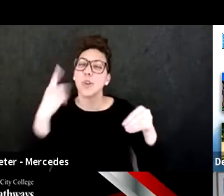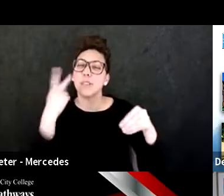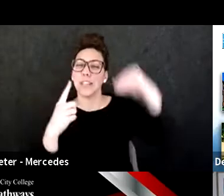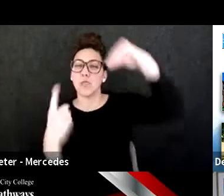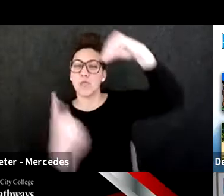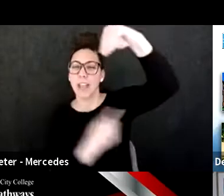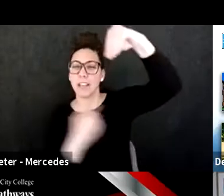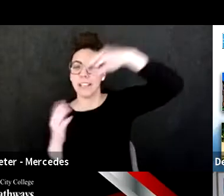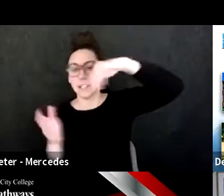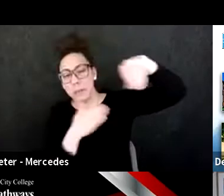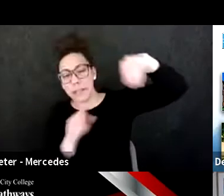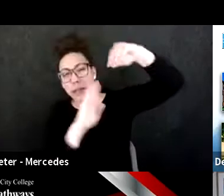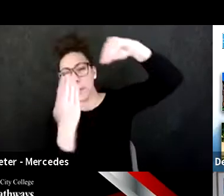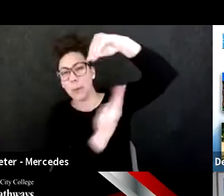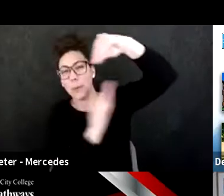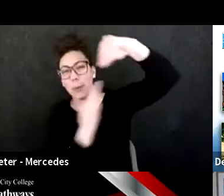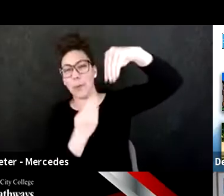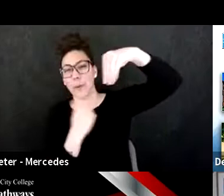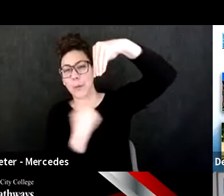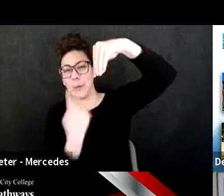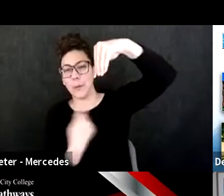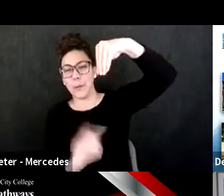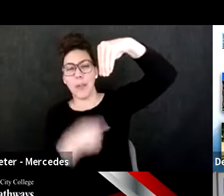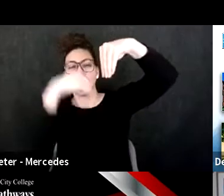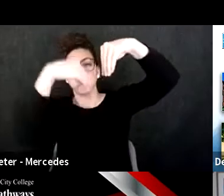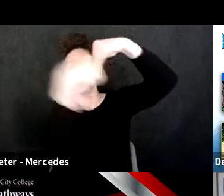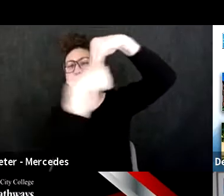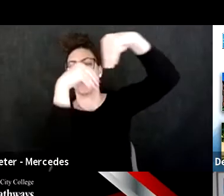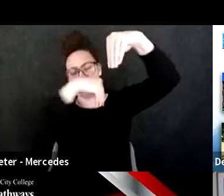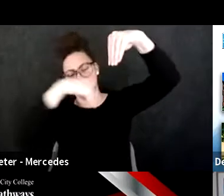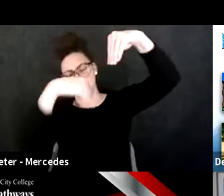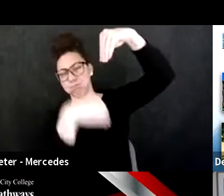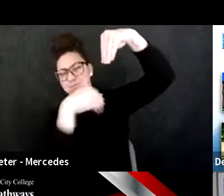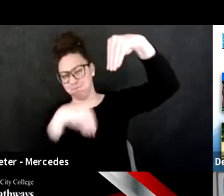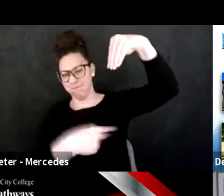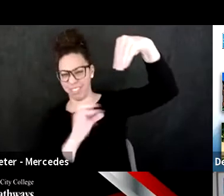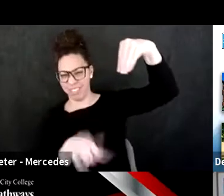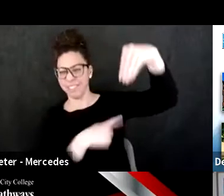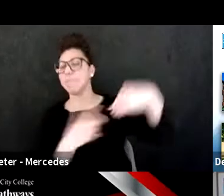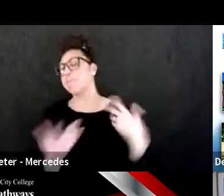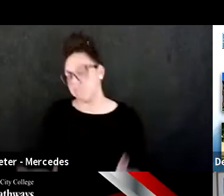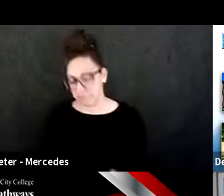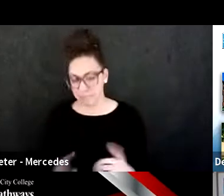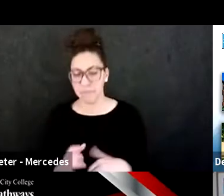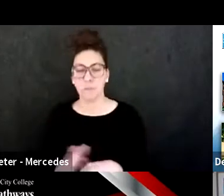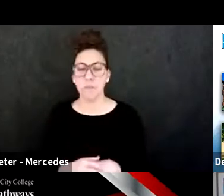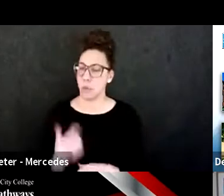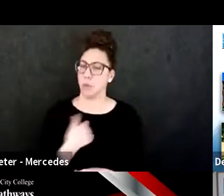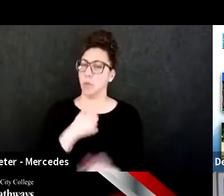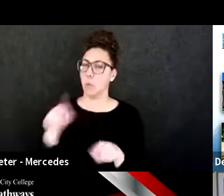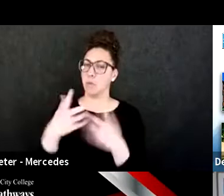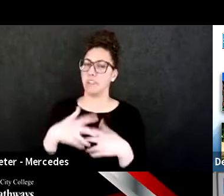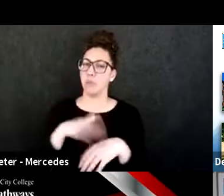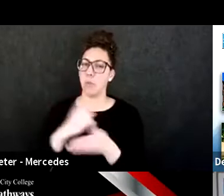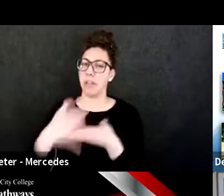so small that my two brothers, my sister, and myself would go to the factory on weekends, and we were our own little work crew. And